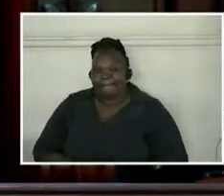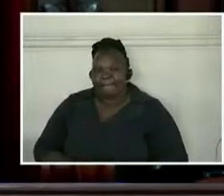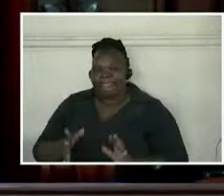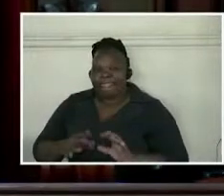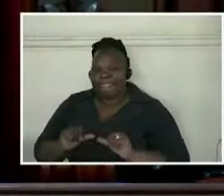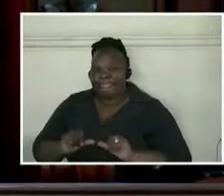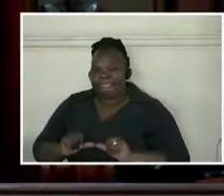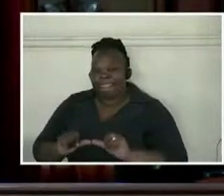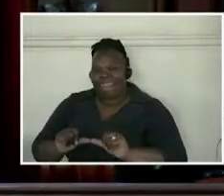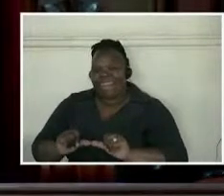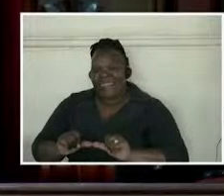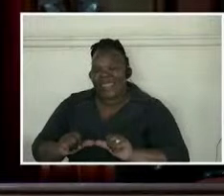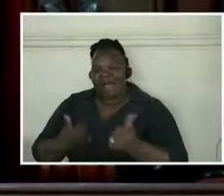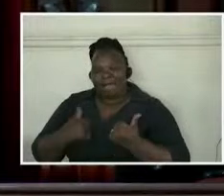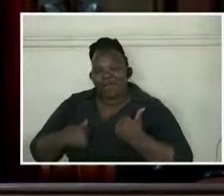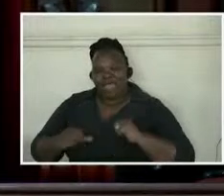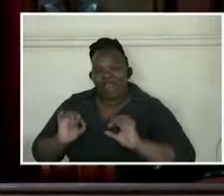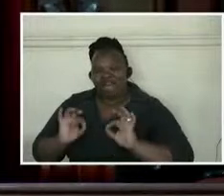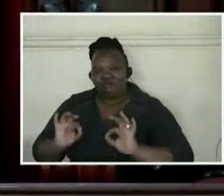very much